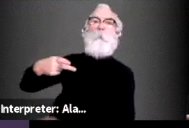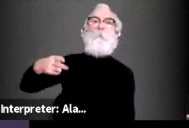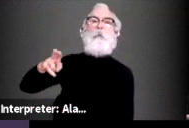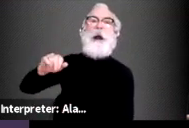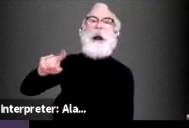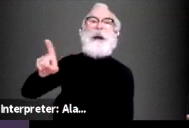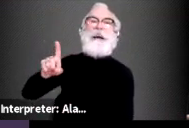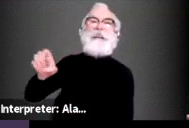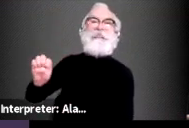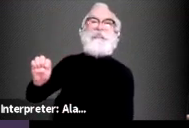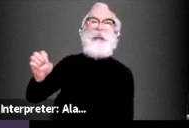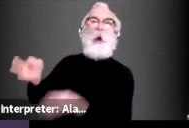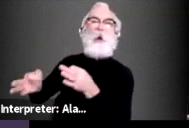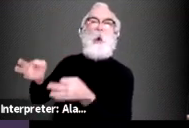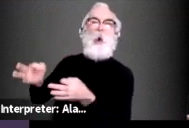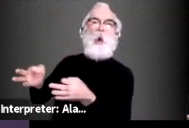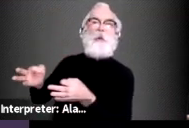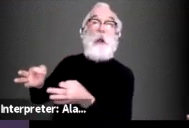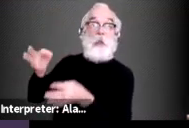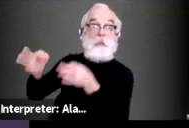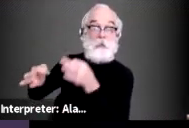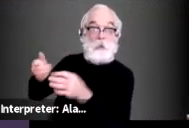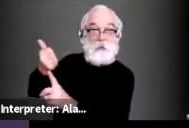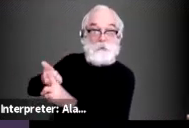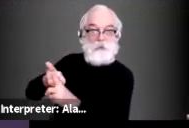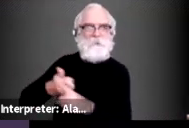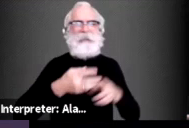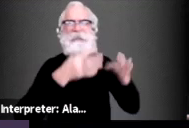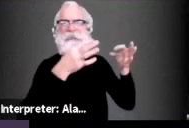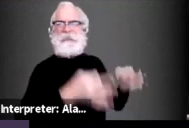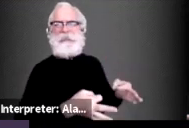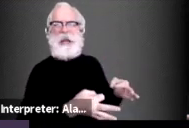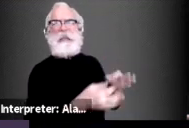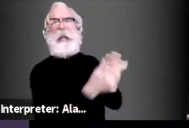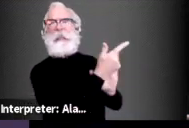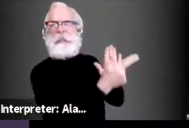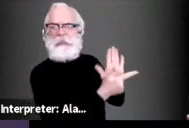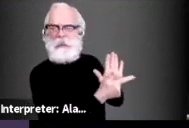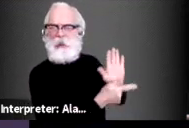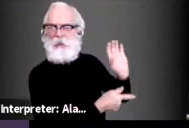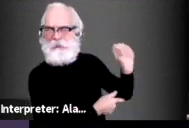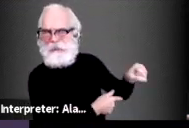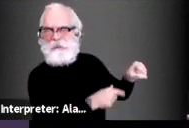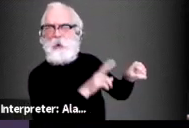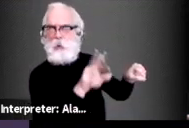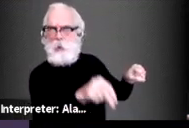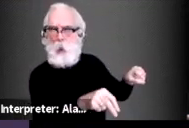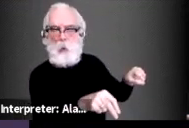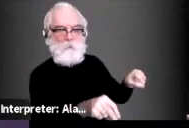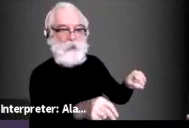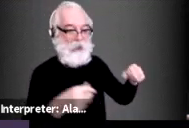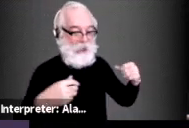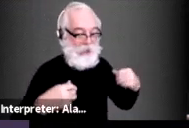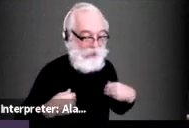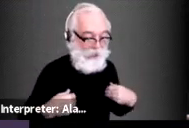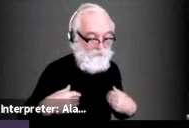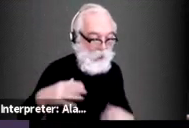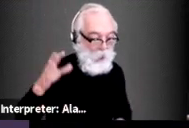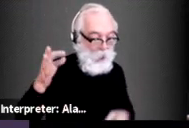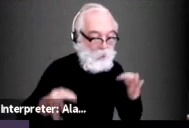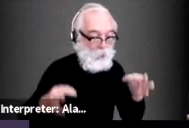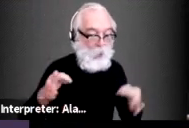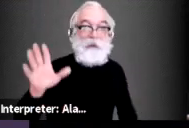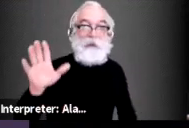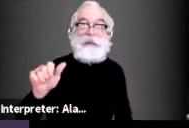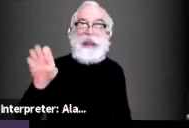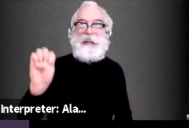It was this court that judged whether the seizure was lawful. And we have court cases going back to the